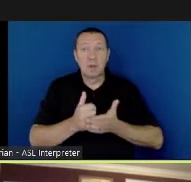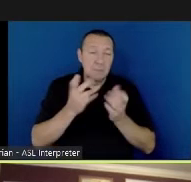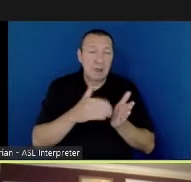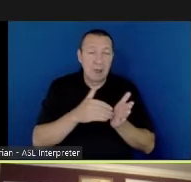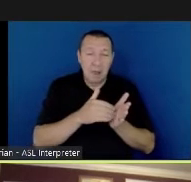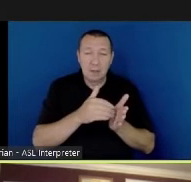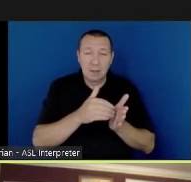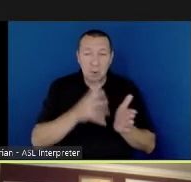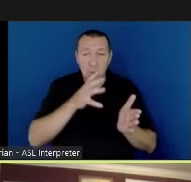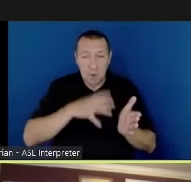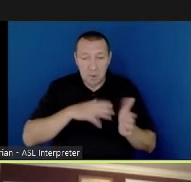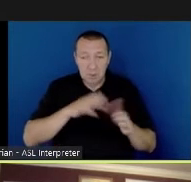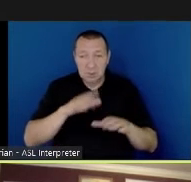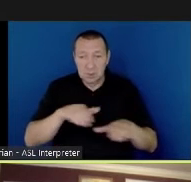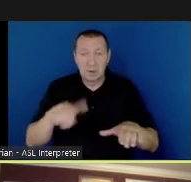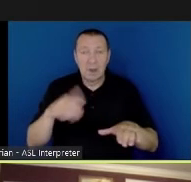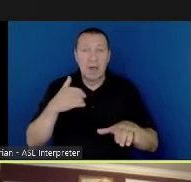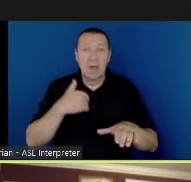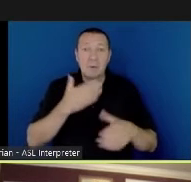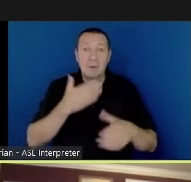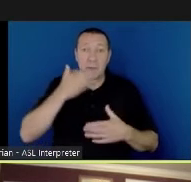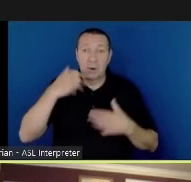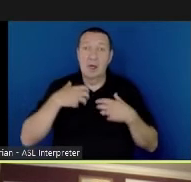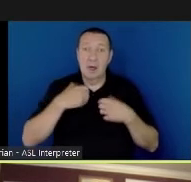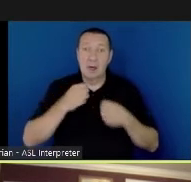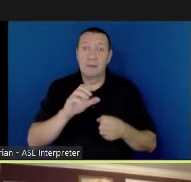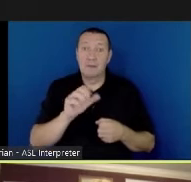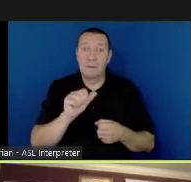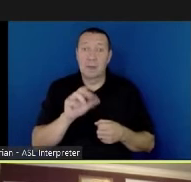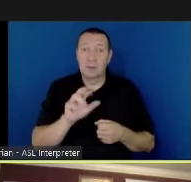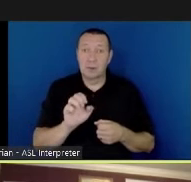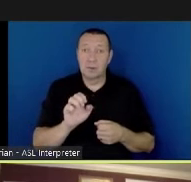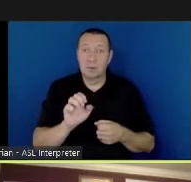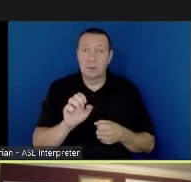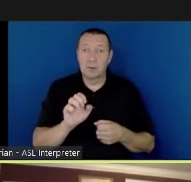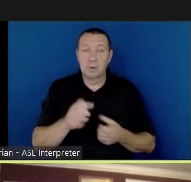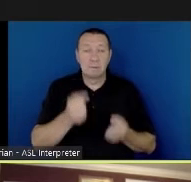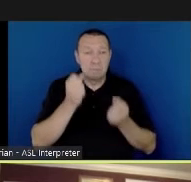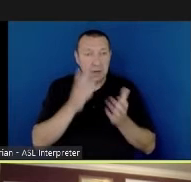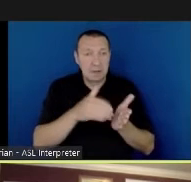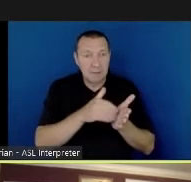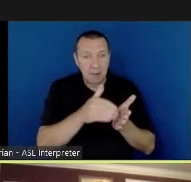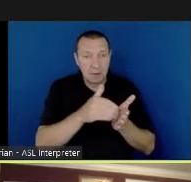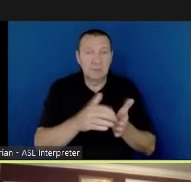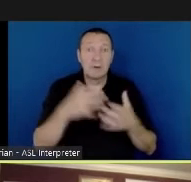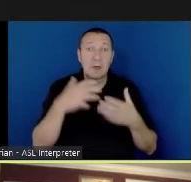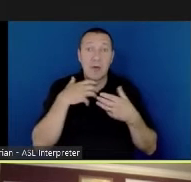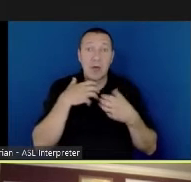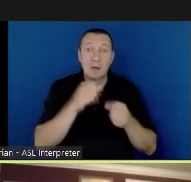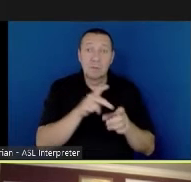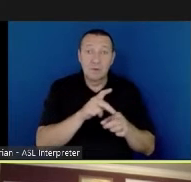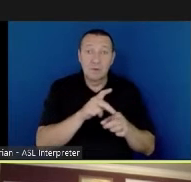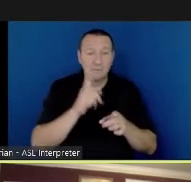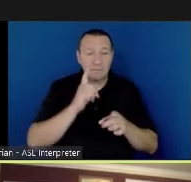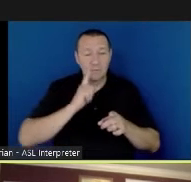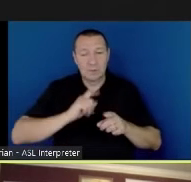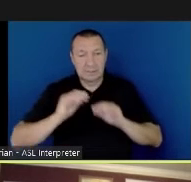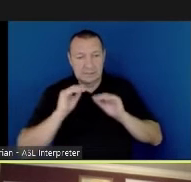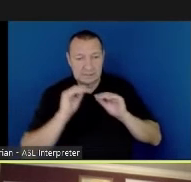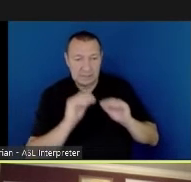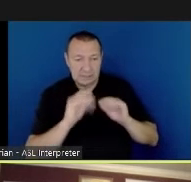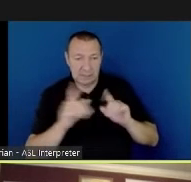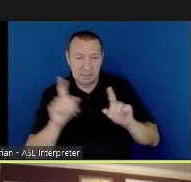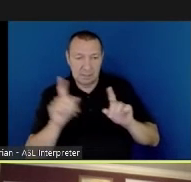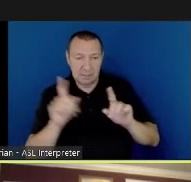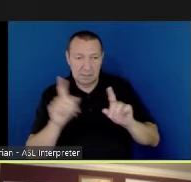to receive better health care. And again, thousands of health professionals to receive training and mentoring every